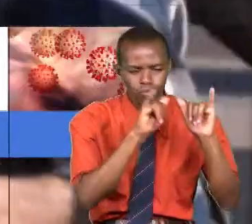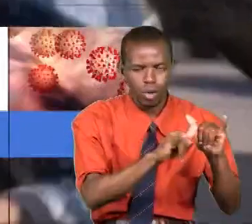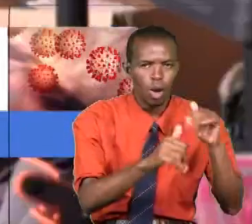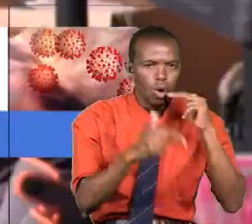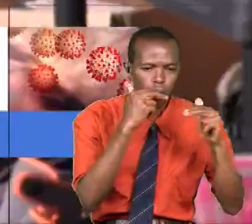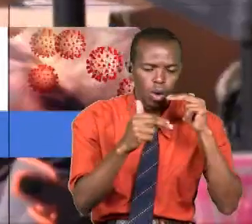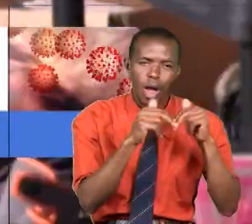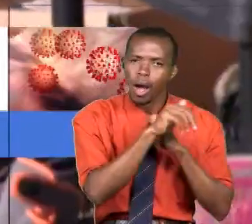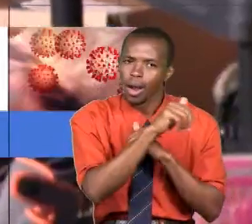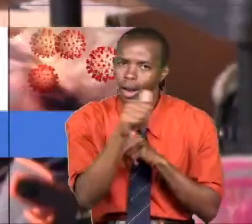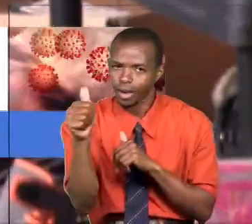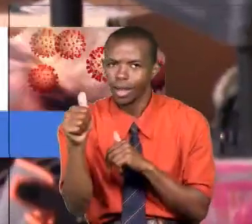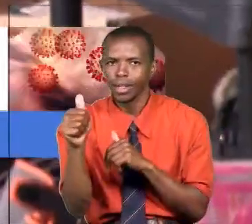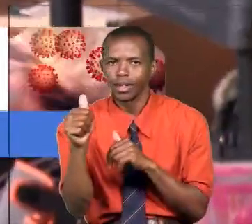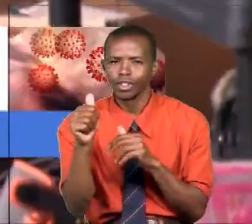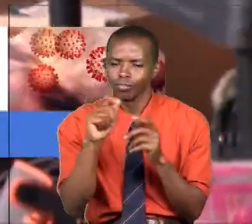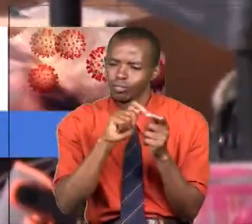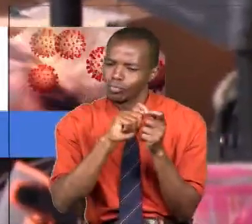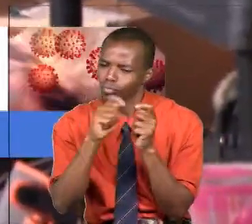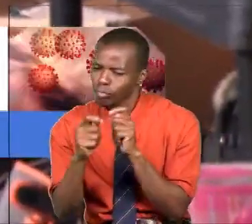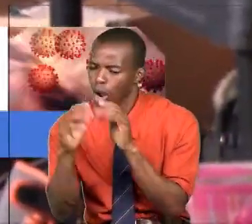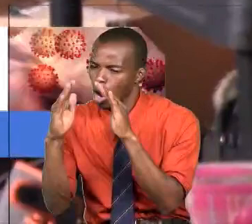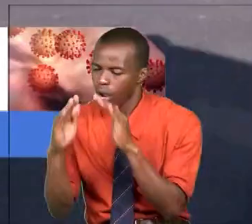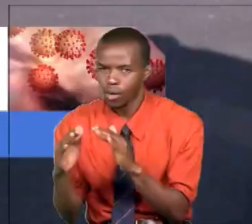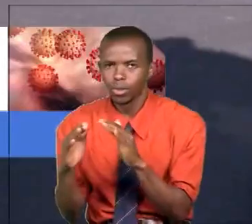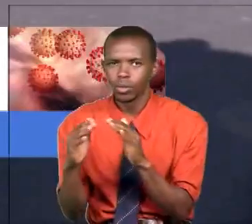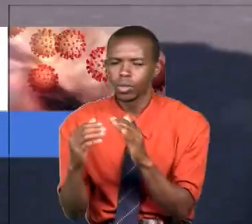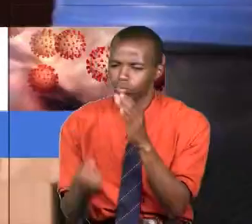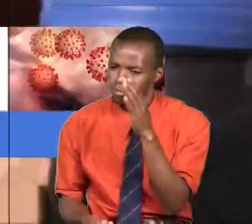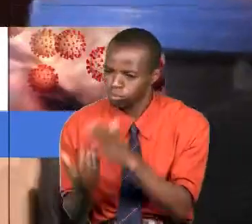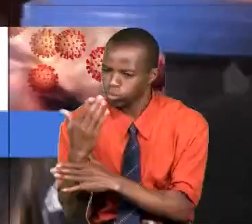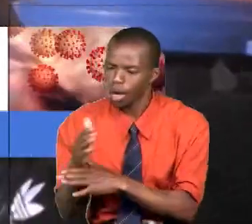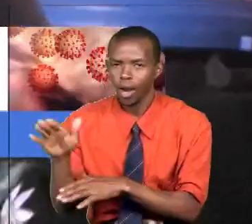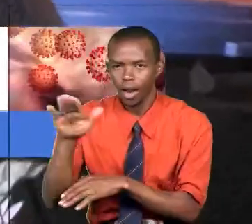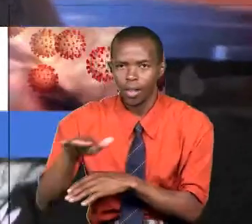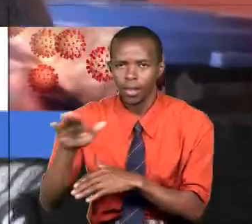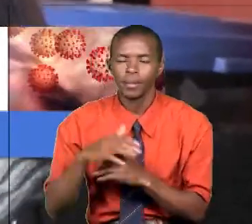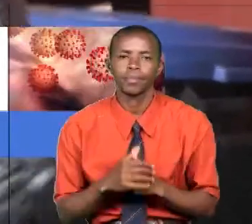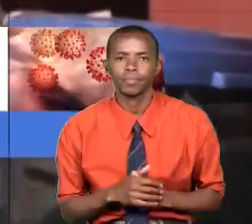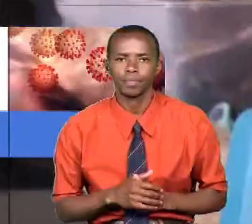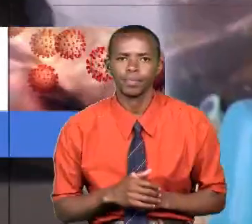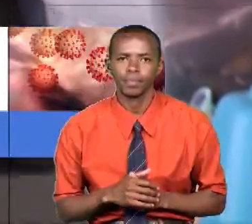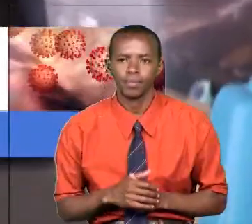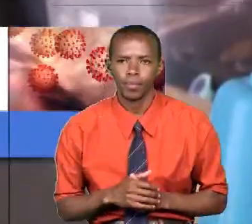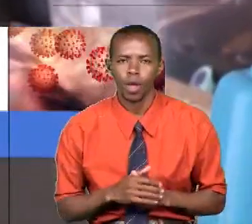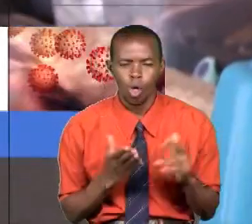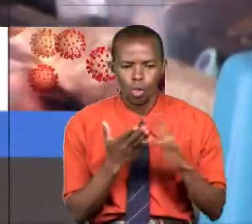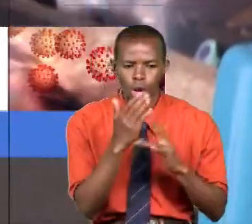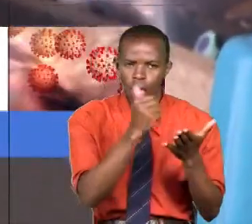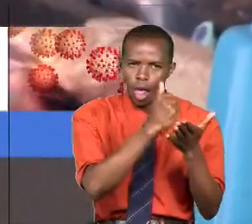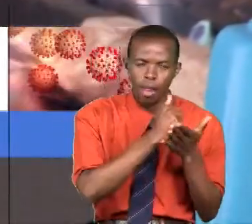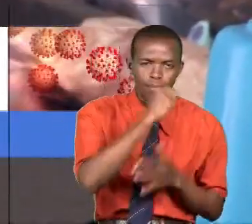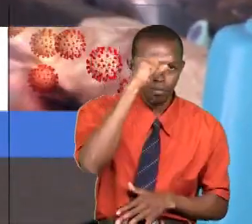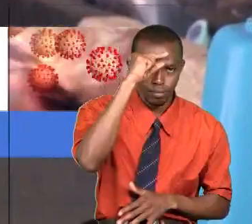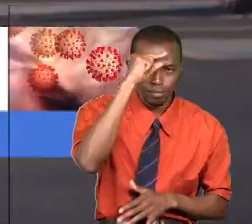while some others are in transitional housing, which has been set up in the Denver area. With the help of federal funding,